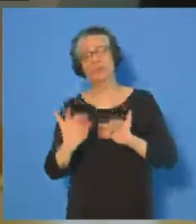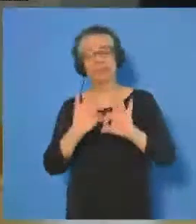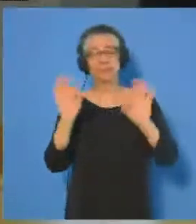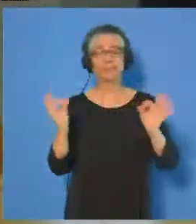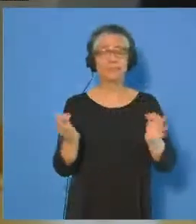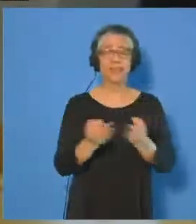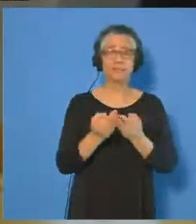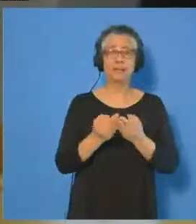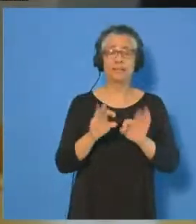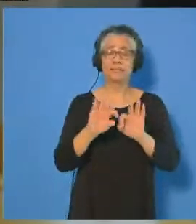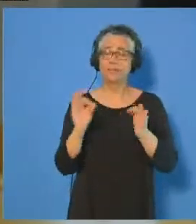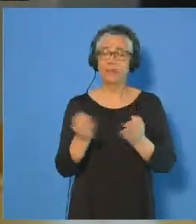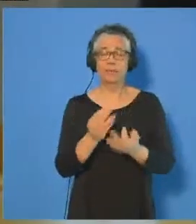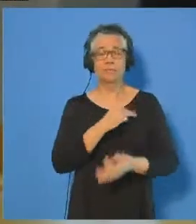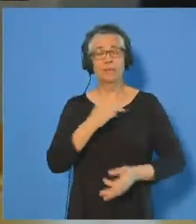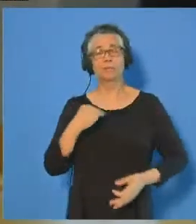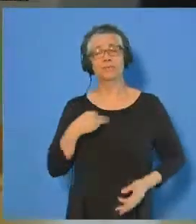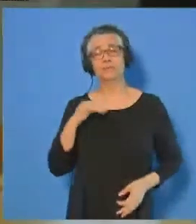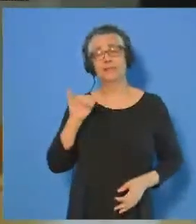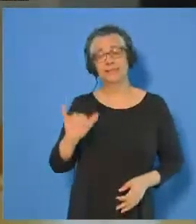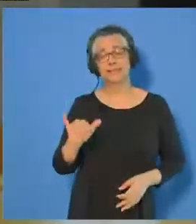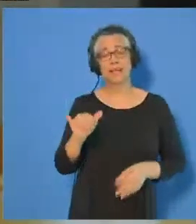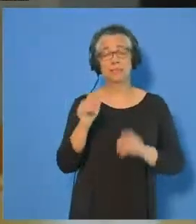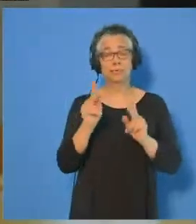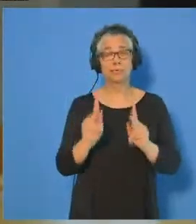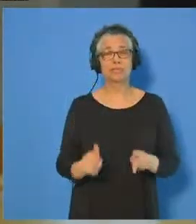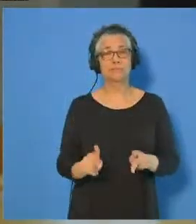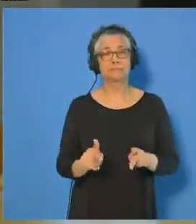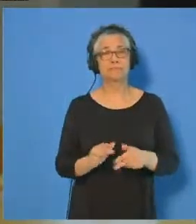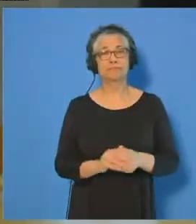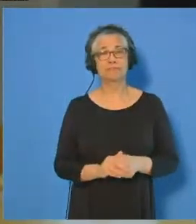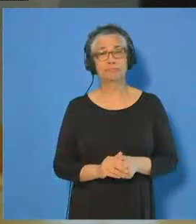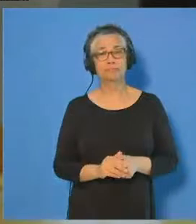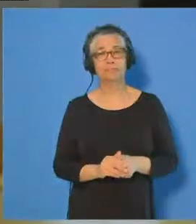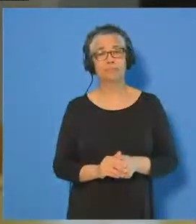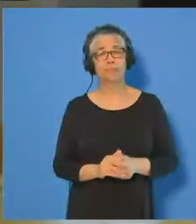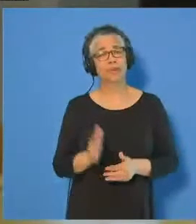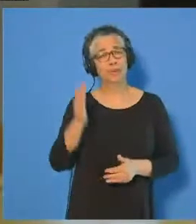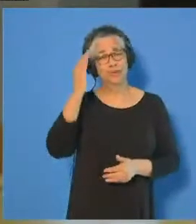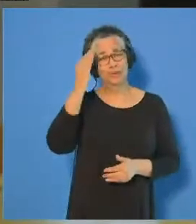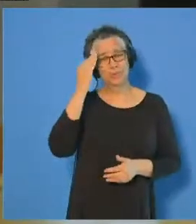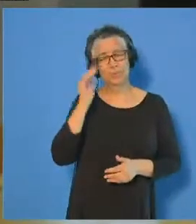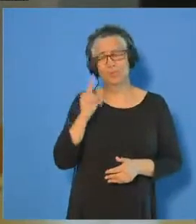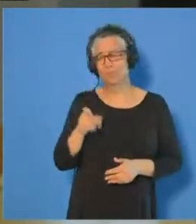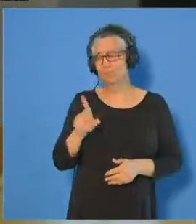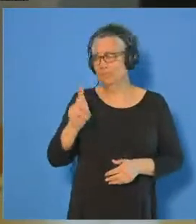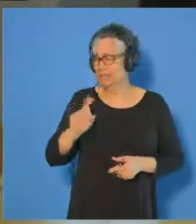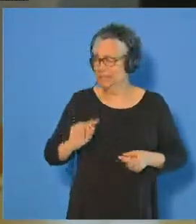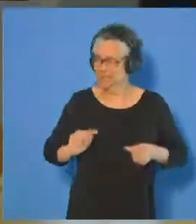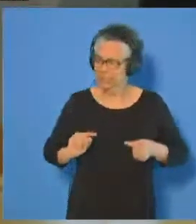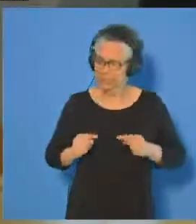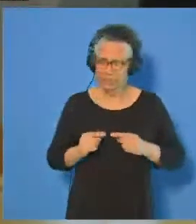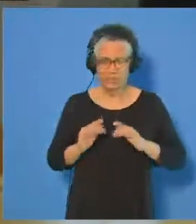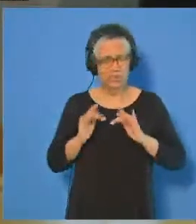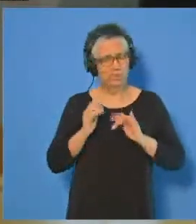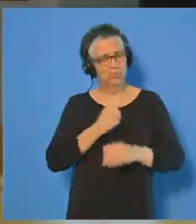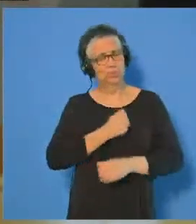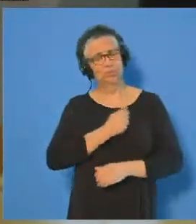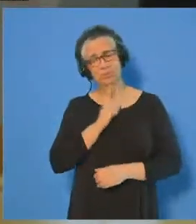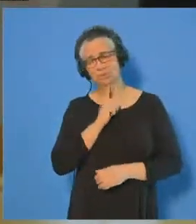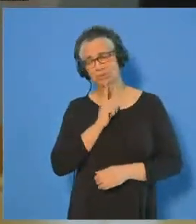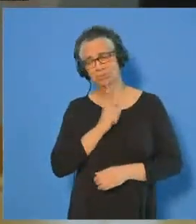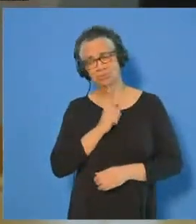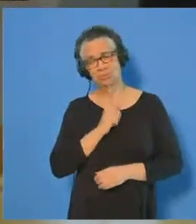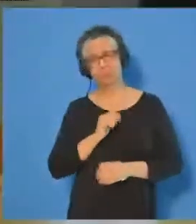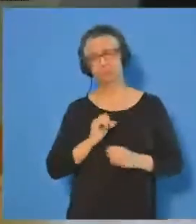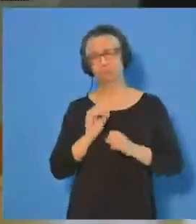family and loved ones of that particular individual. We know that you must be hurting deeply right now, and our sincere